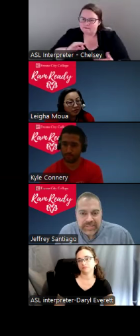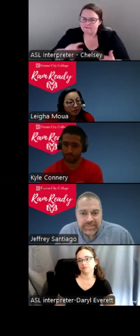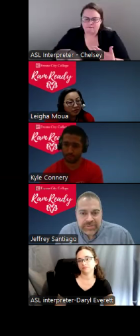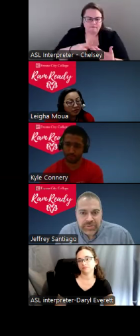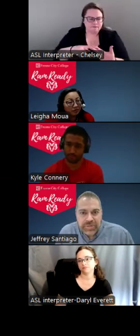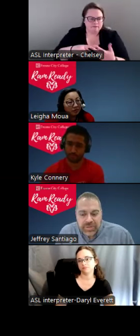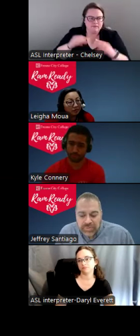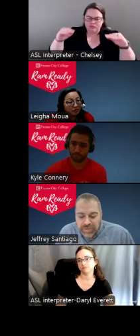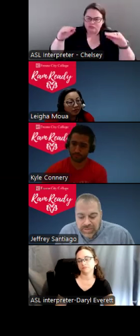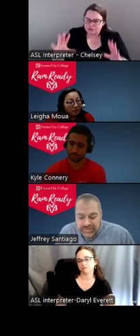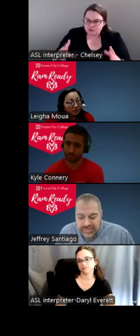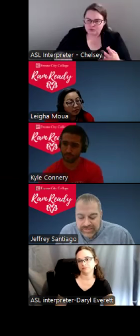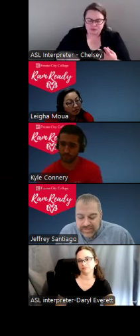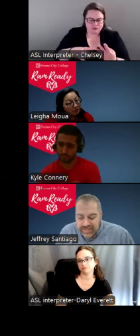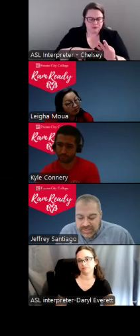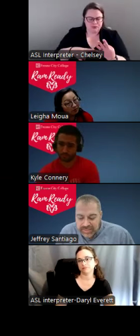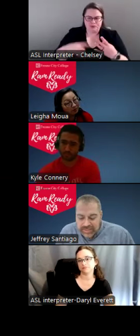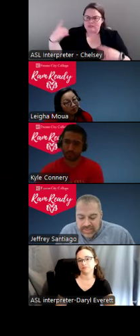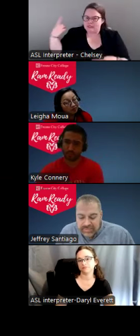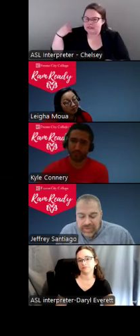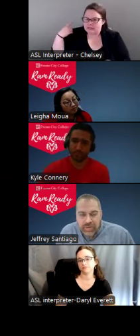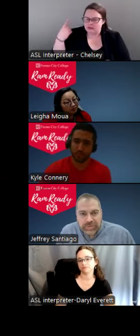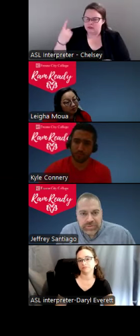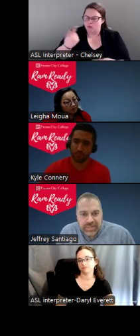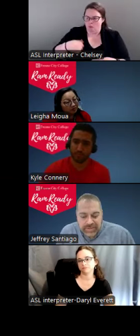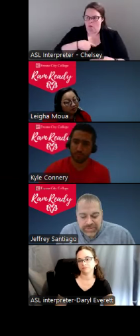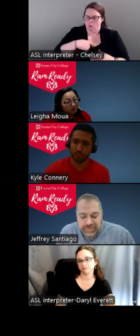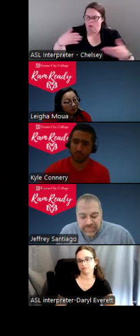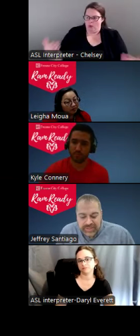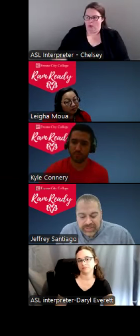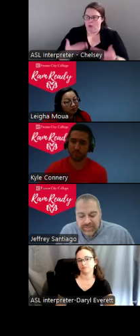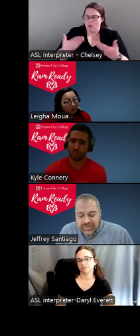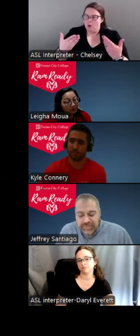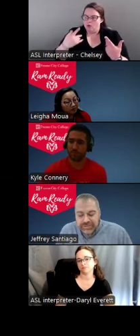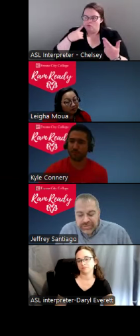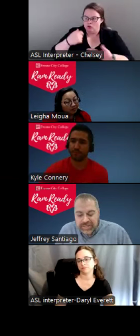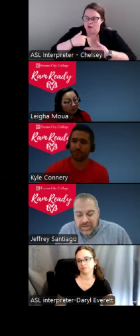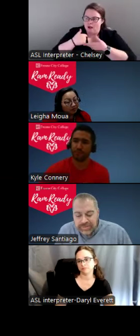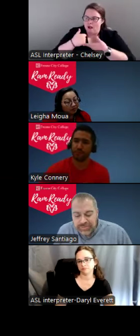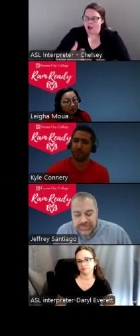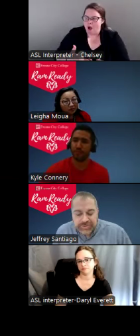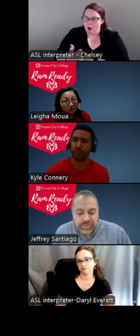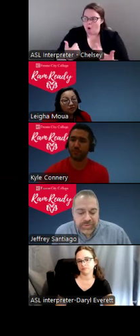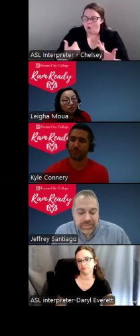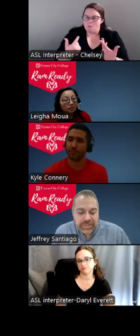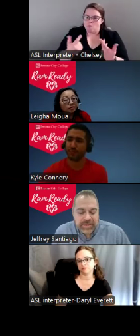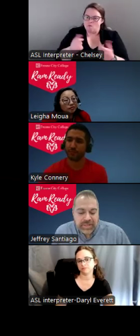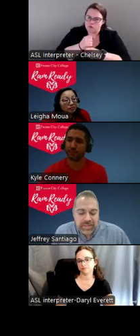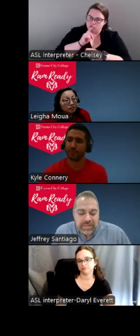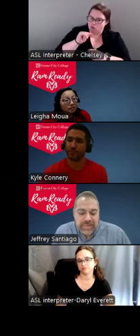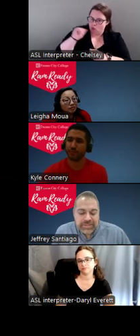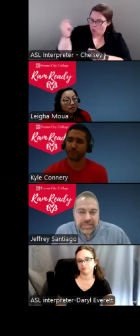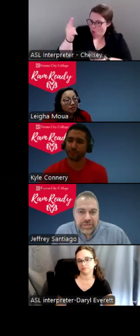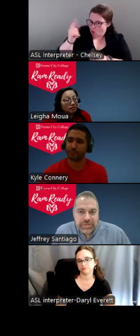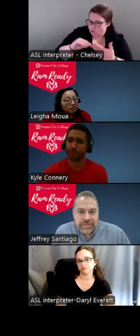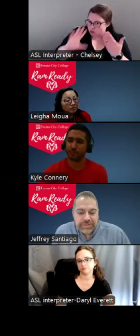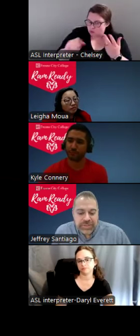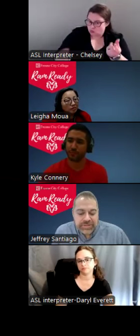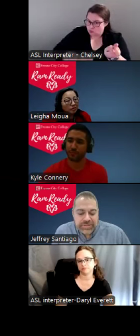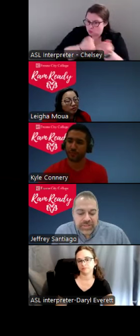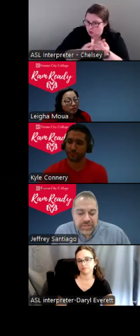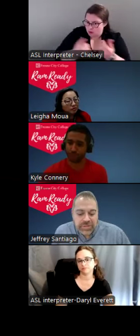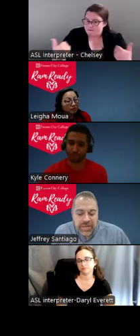instructors, deans. And so we all exist. We all work together to intervene to make sure that all students are supported. And